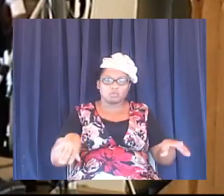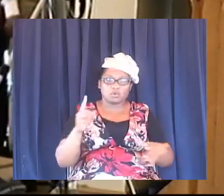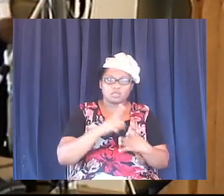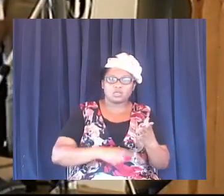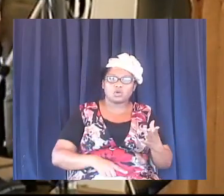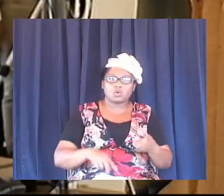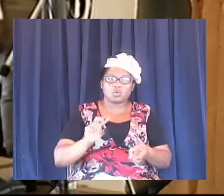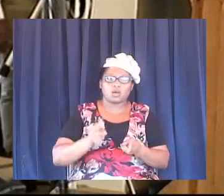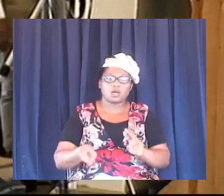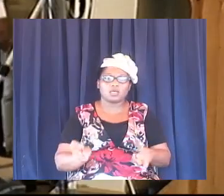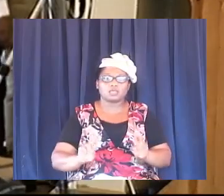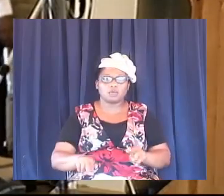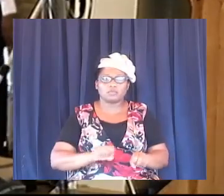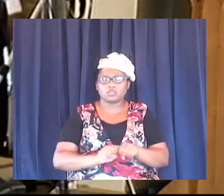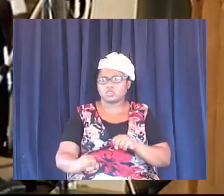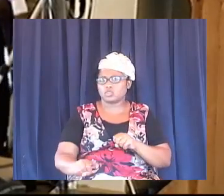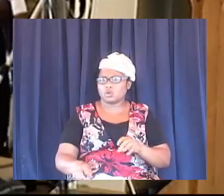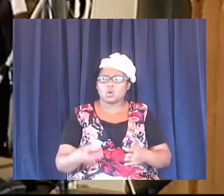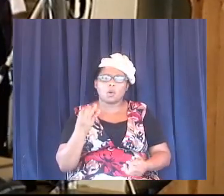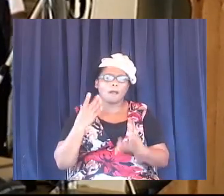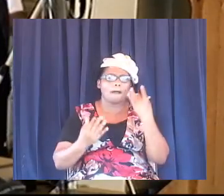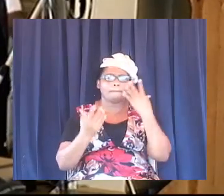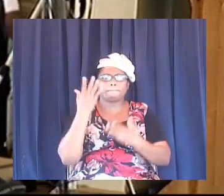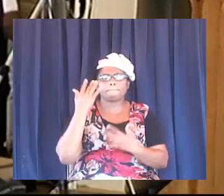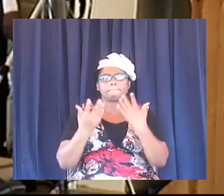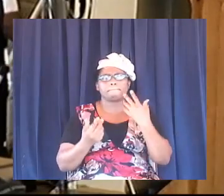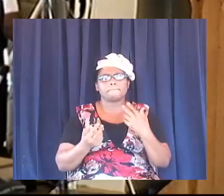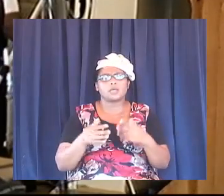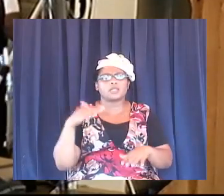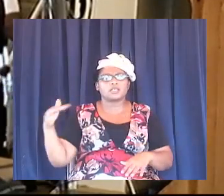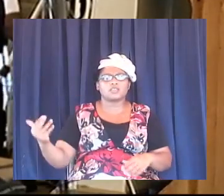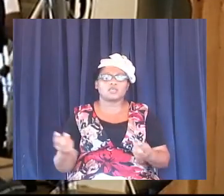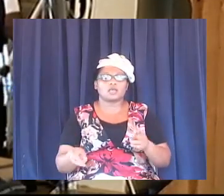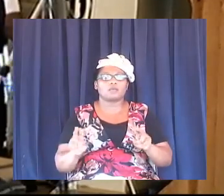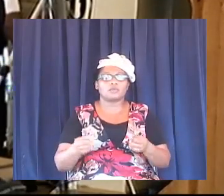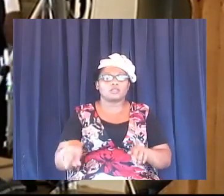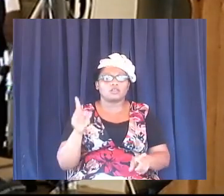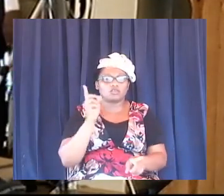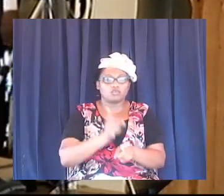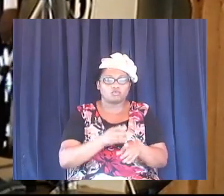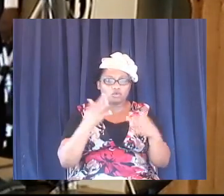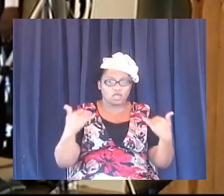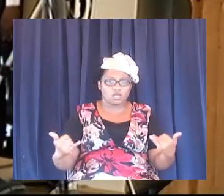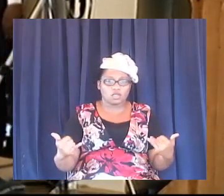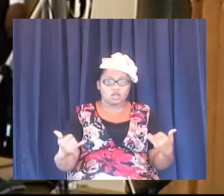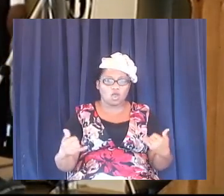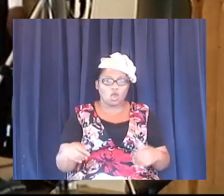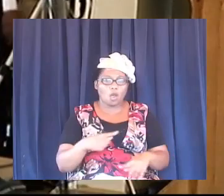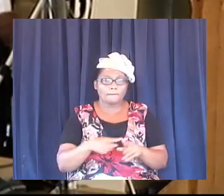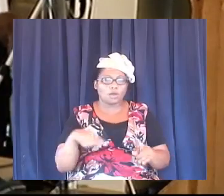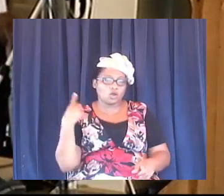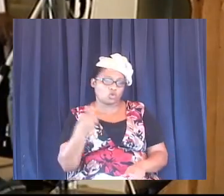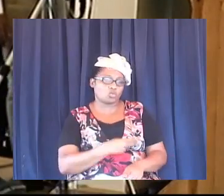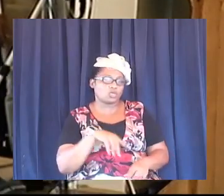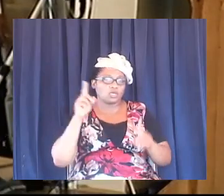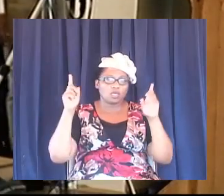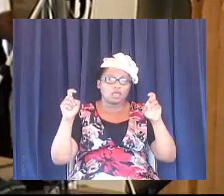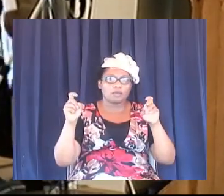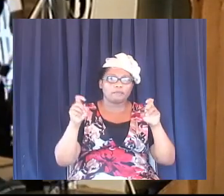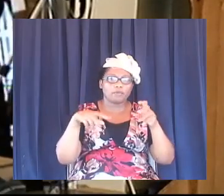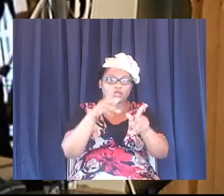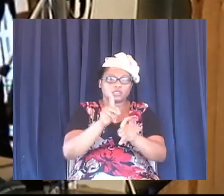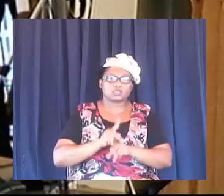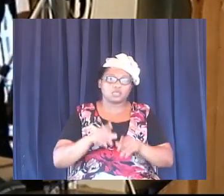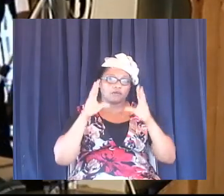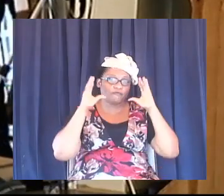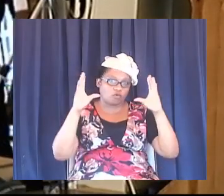is happening right now. And we have to just keep focused because the Bible said that it's going to come like a